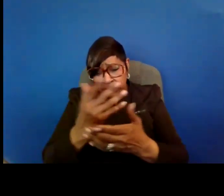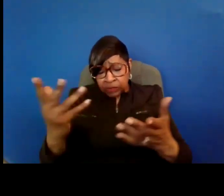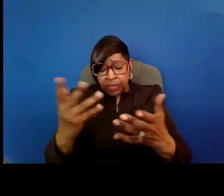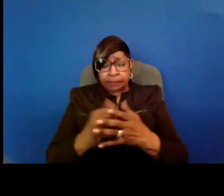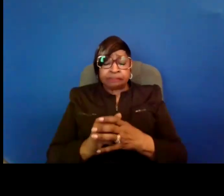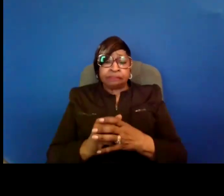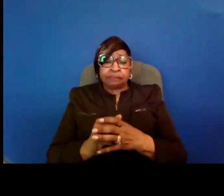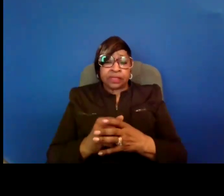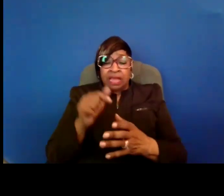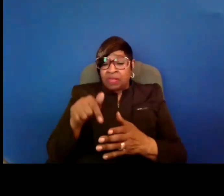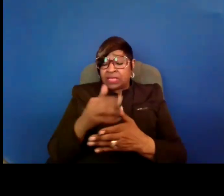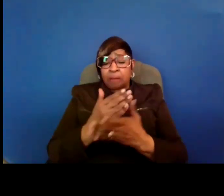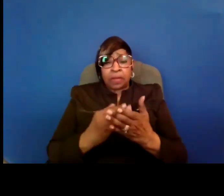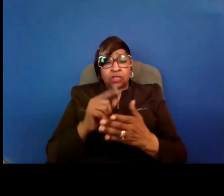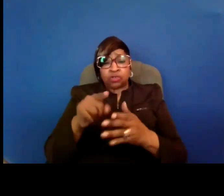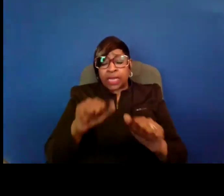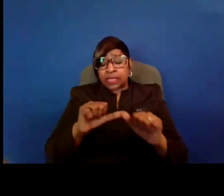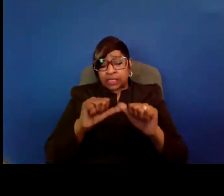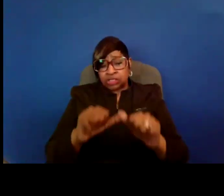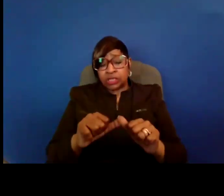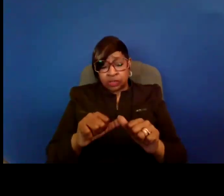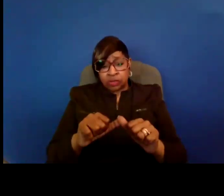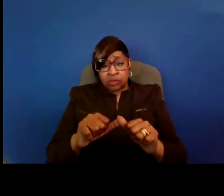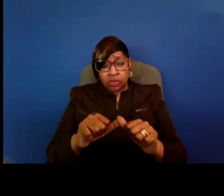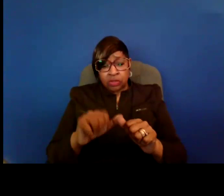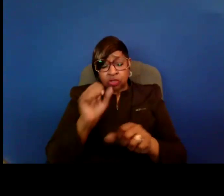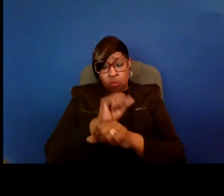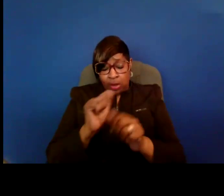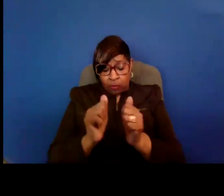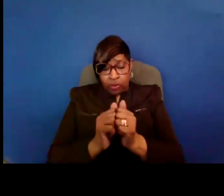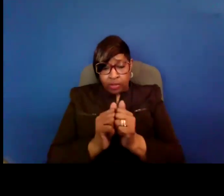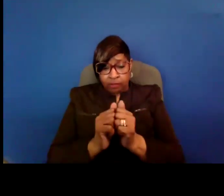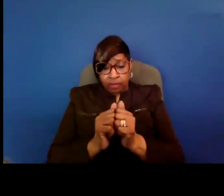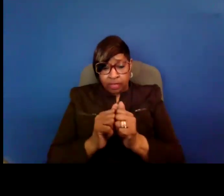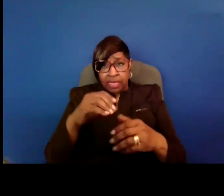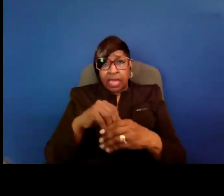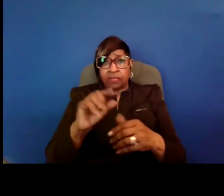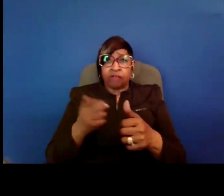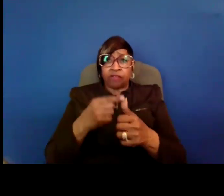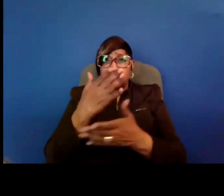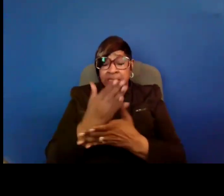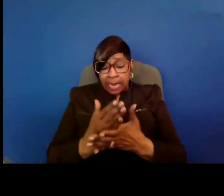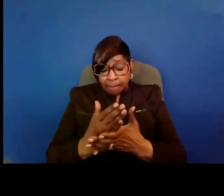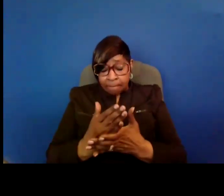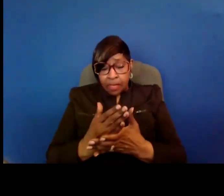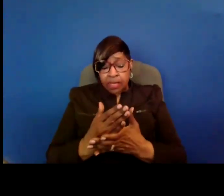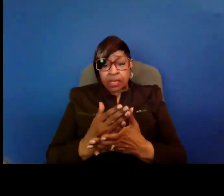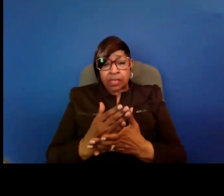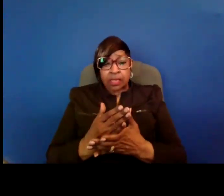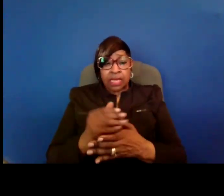these are pieces that you can continue, prompts that you can continue to work with in that first step.